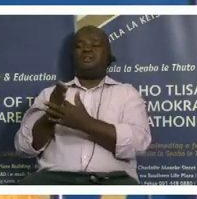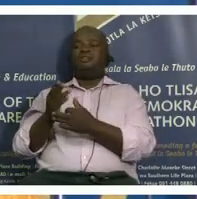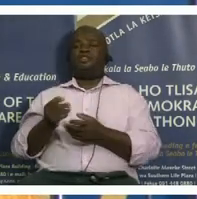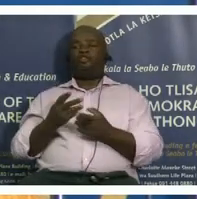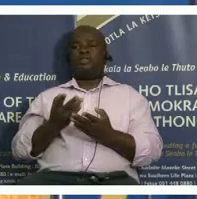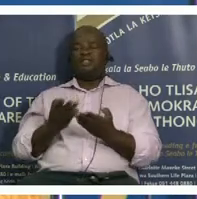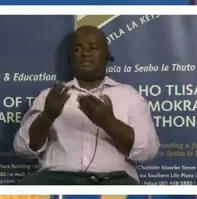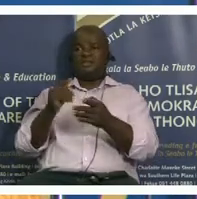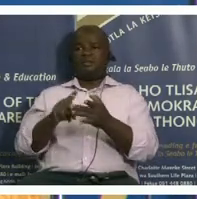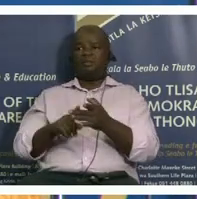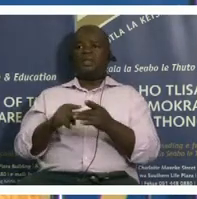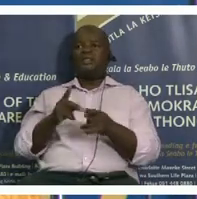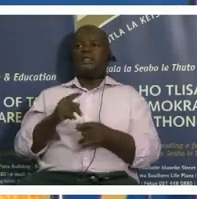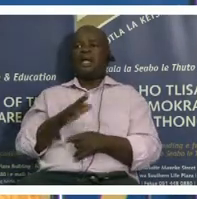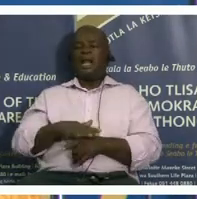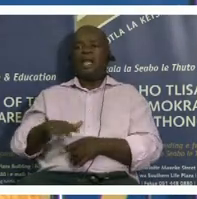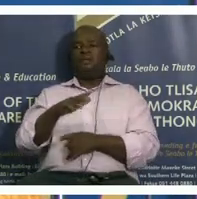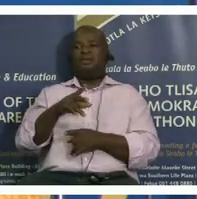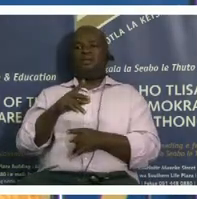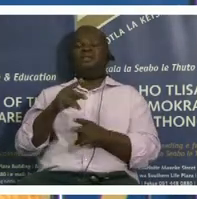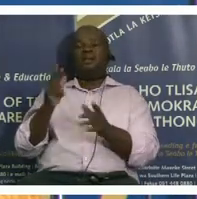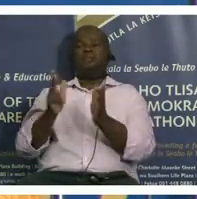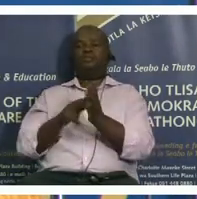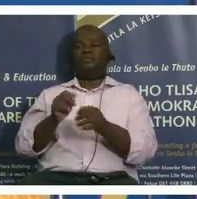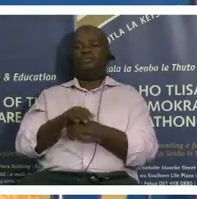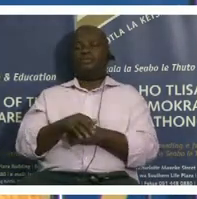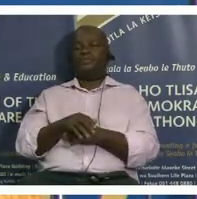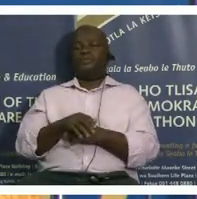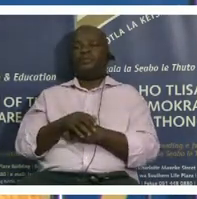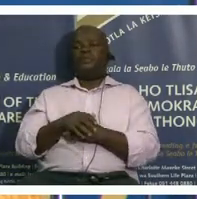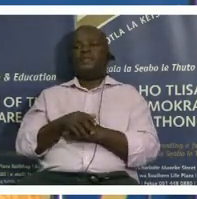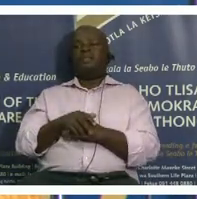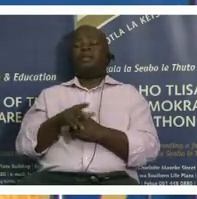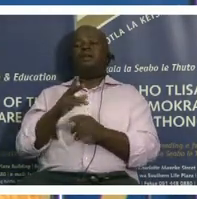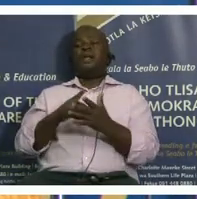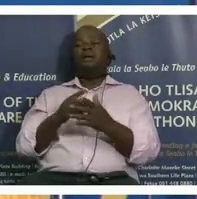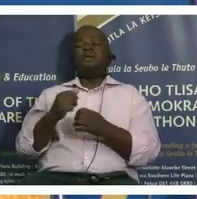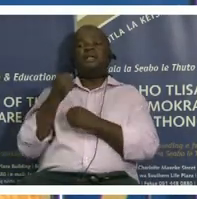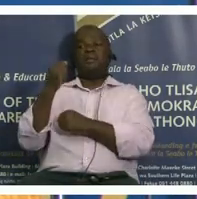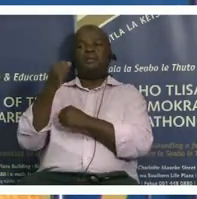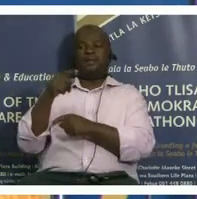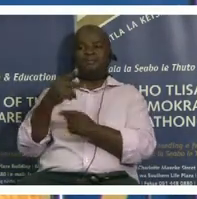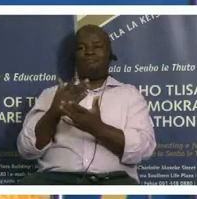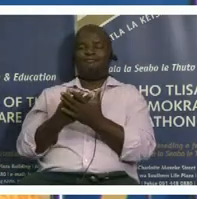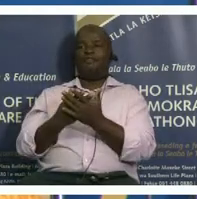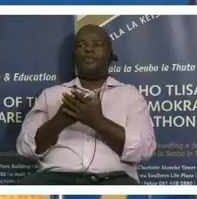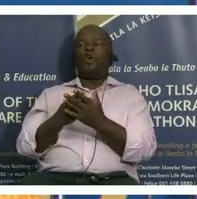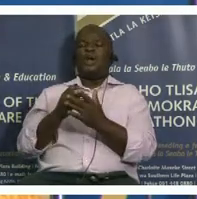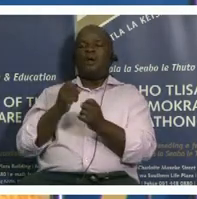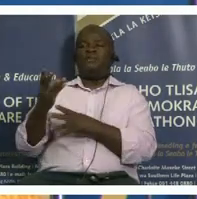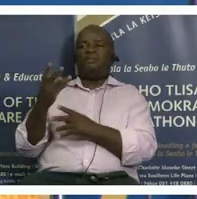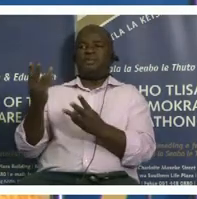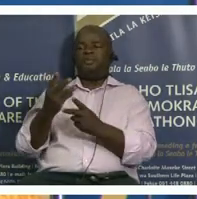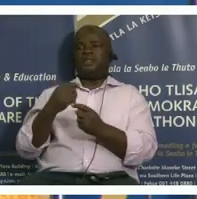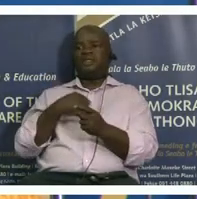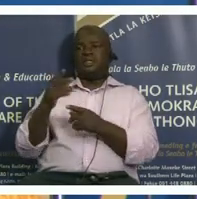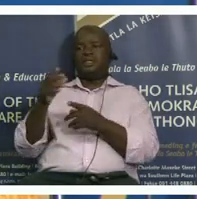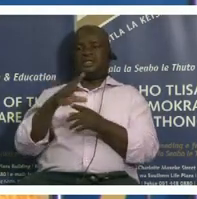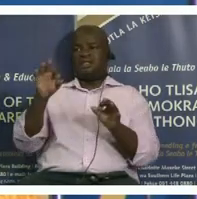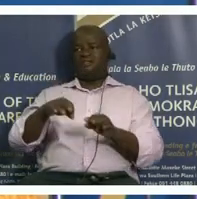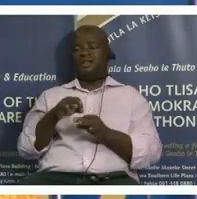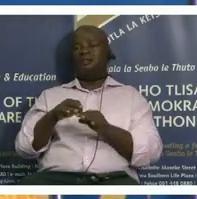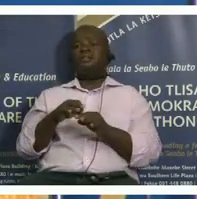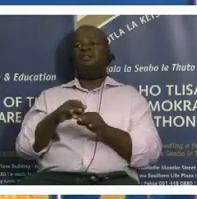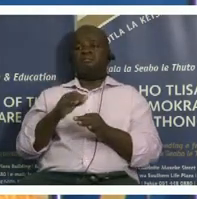security of tenure. A campaign to accelerate the issuing of title deeds will commence next